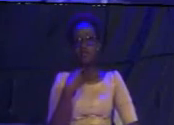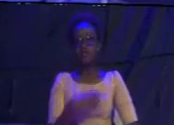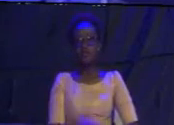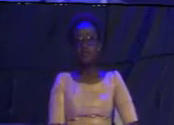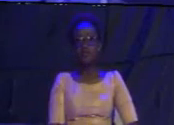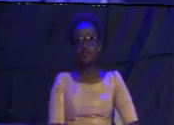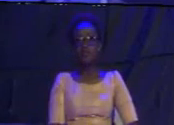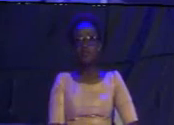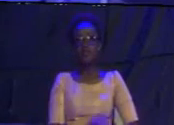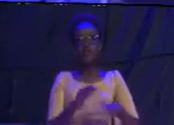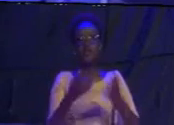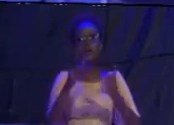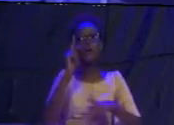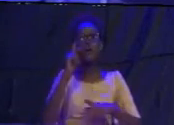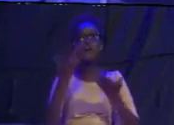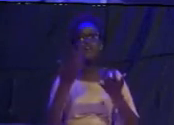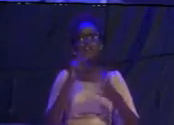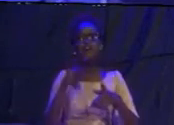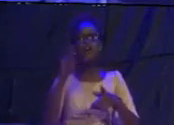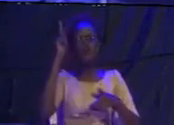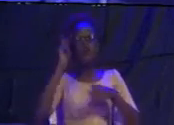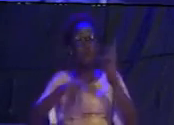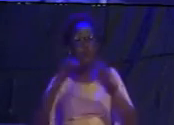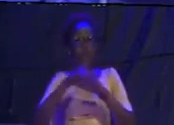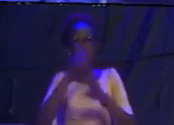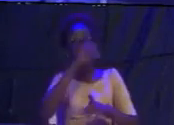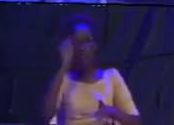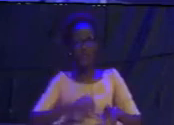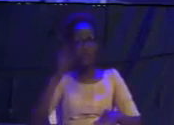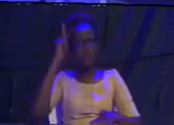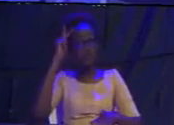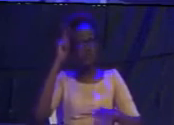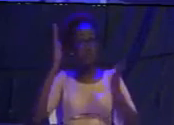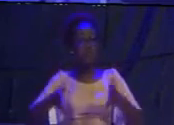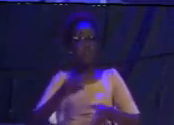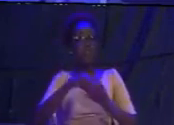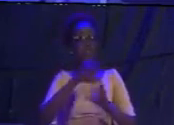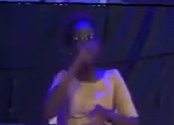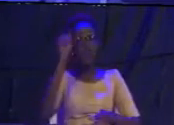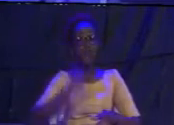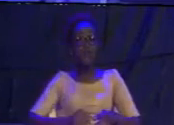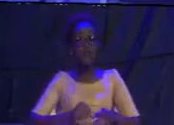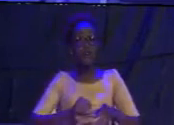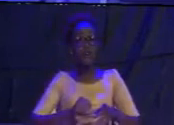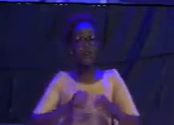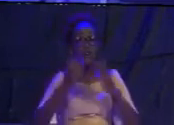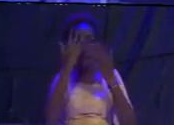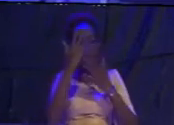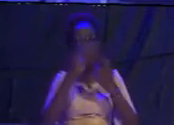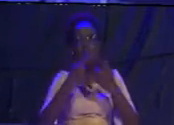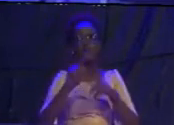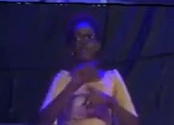his face. That's how most African intellectuals are